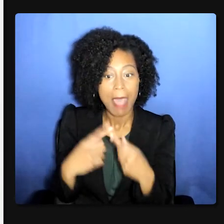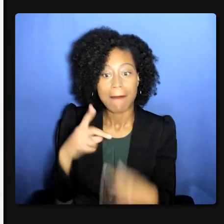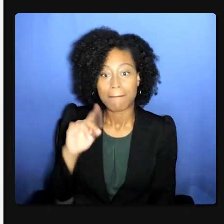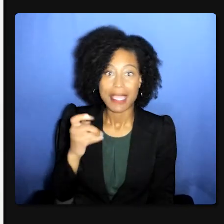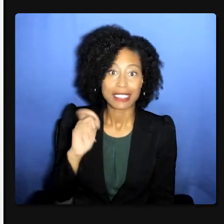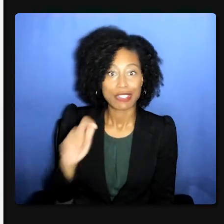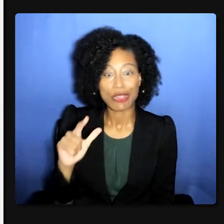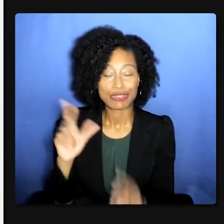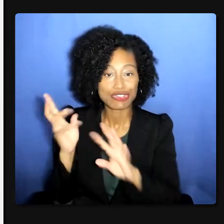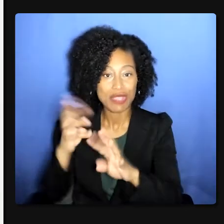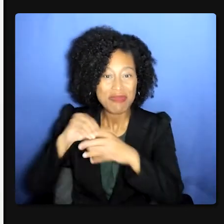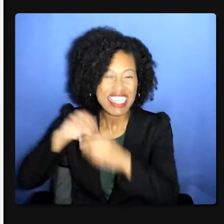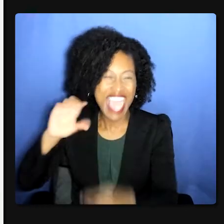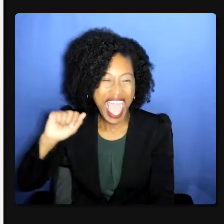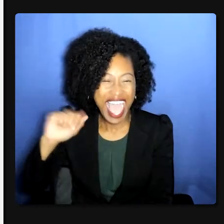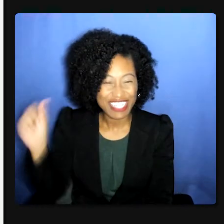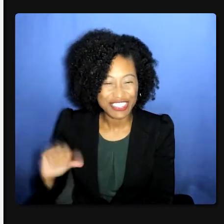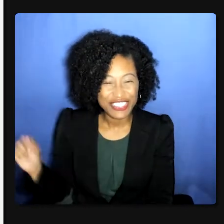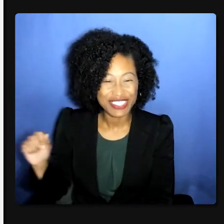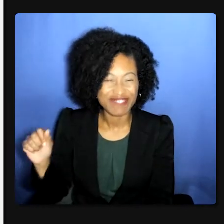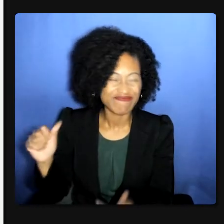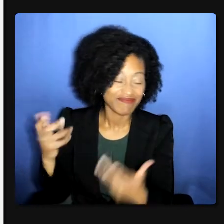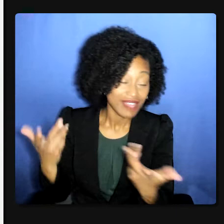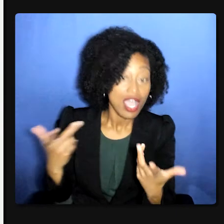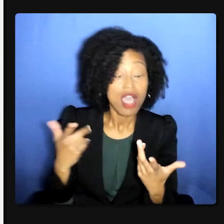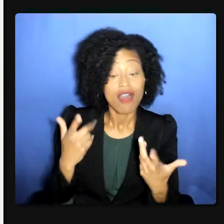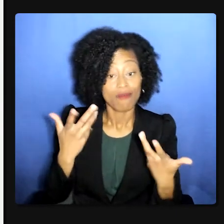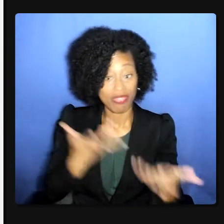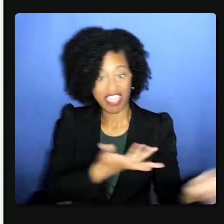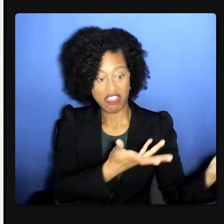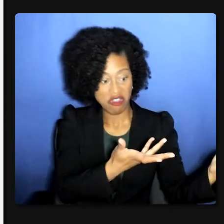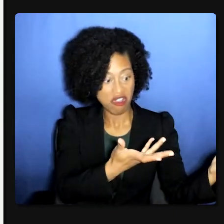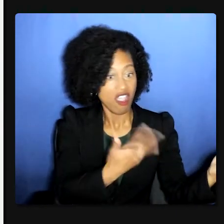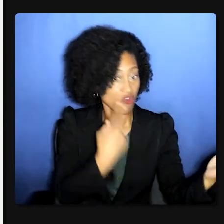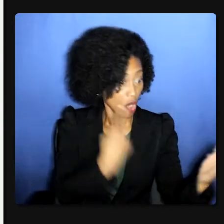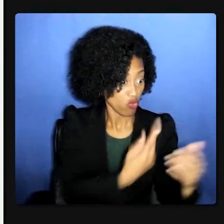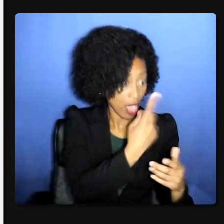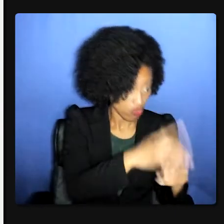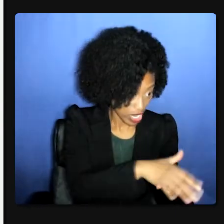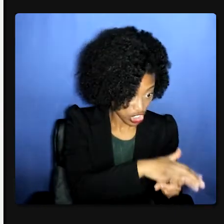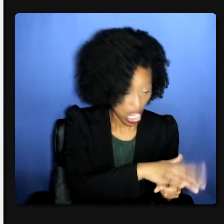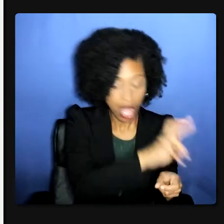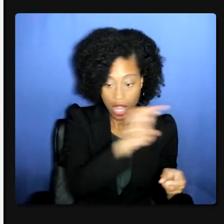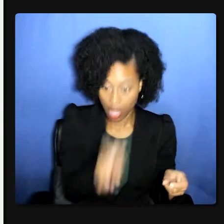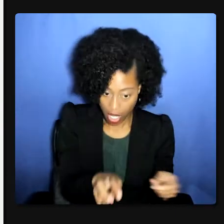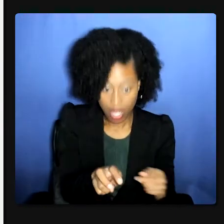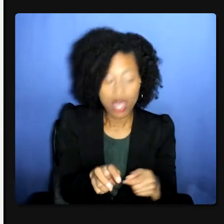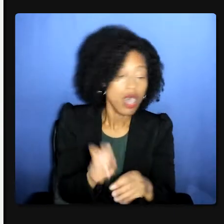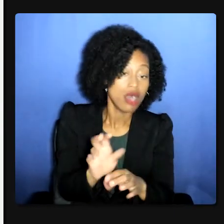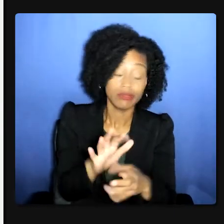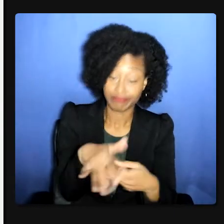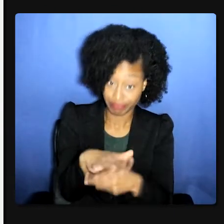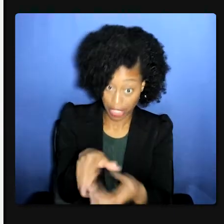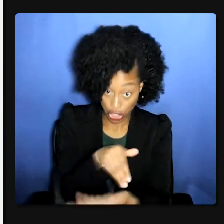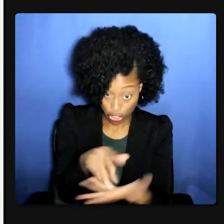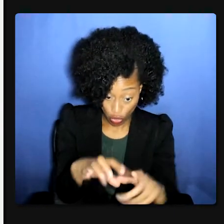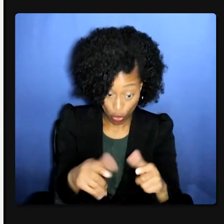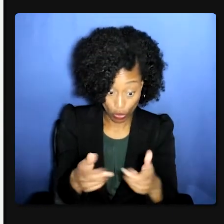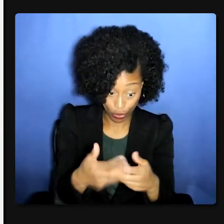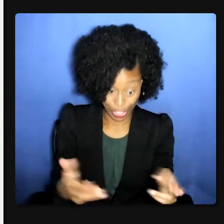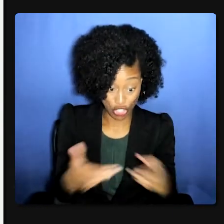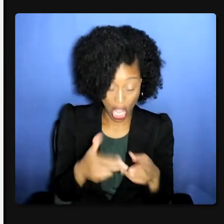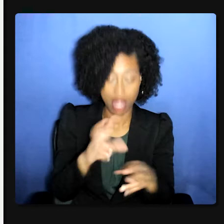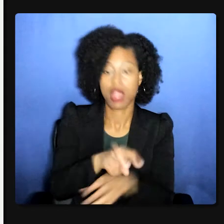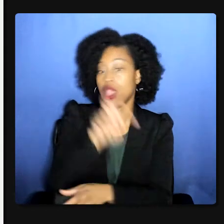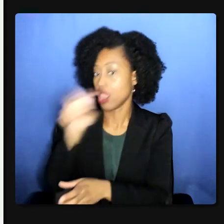There you have it, a code change made it from a developer in one region, through source control, and through a build pipeline in a central region,